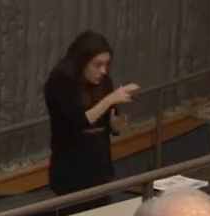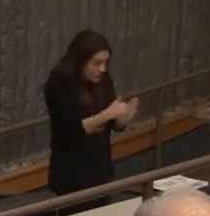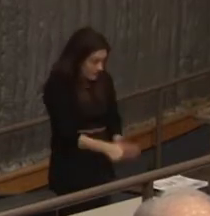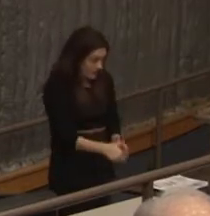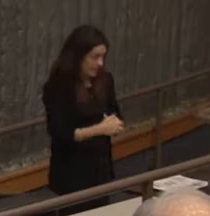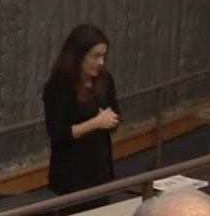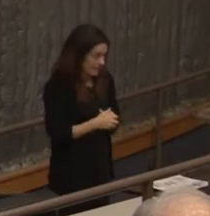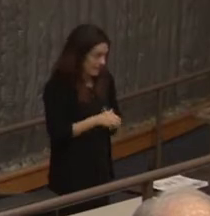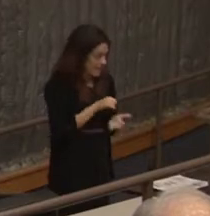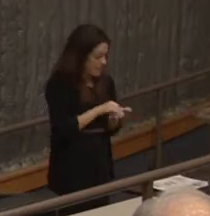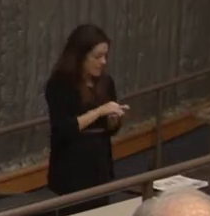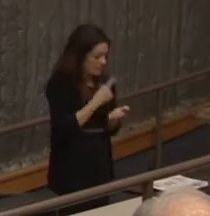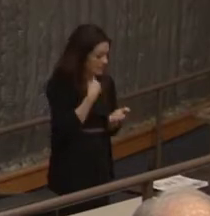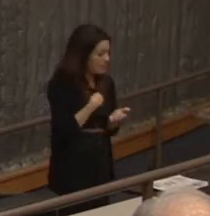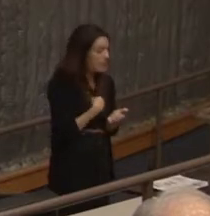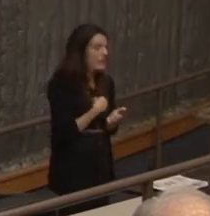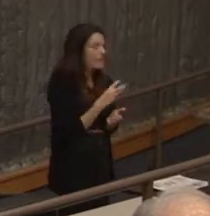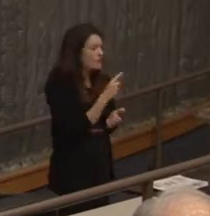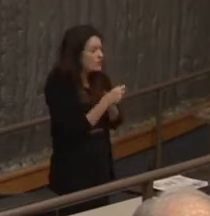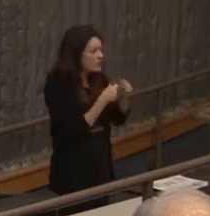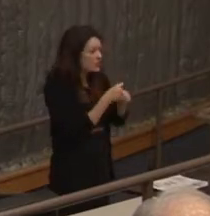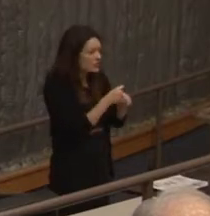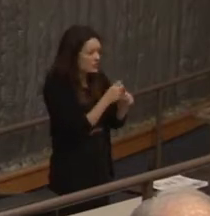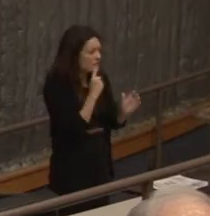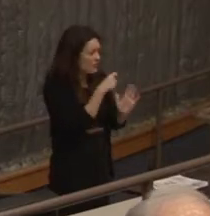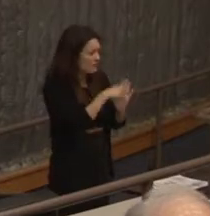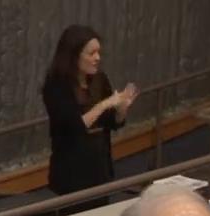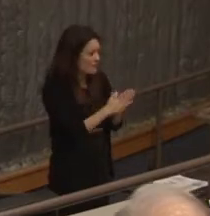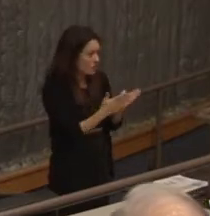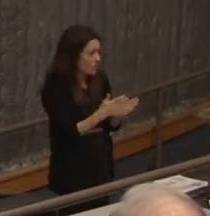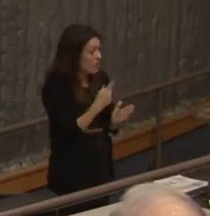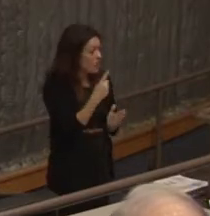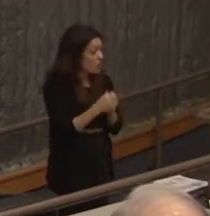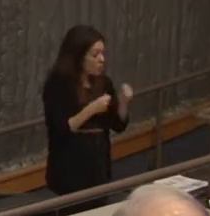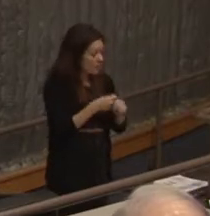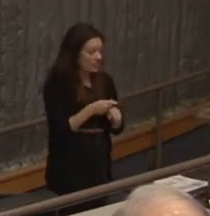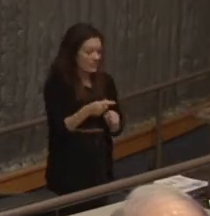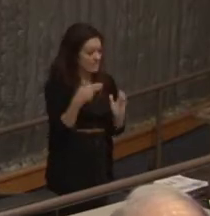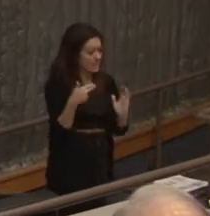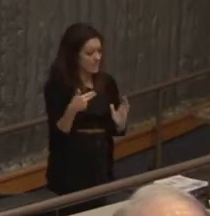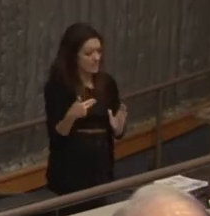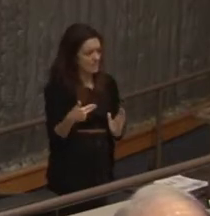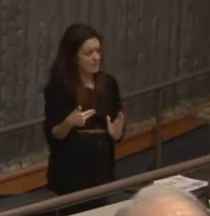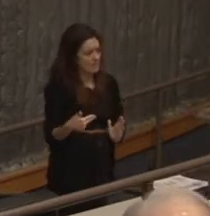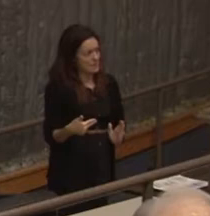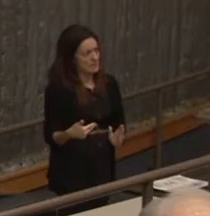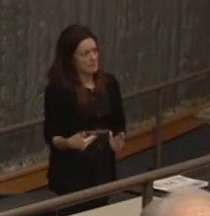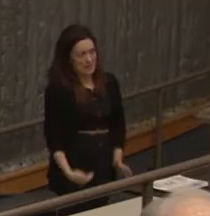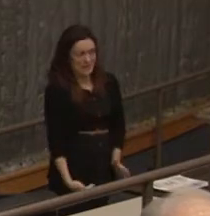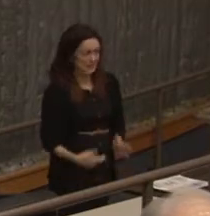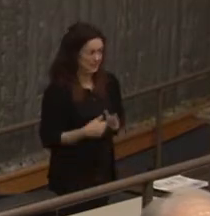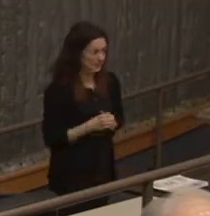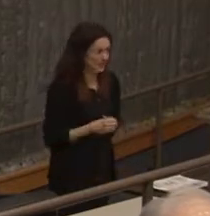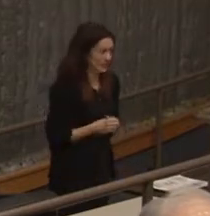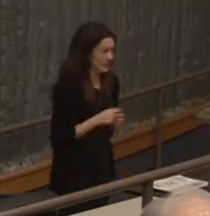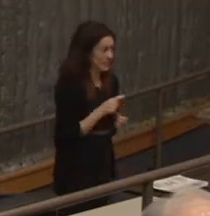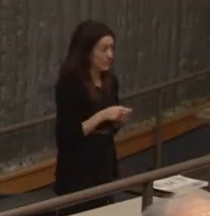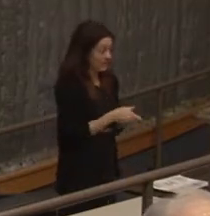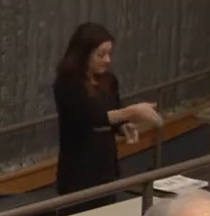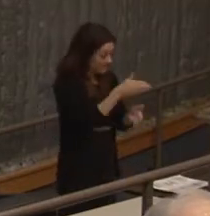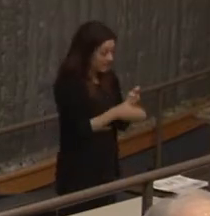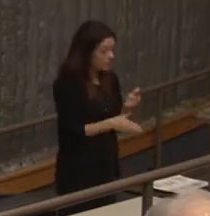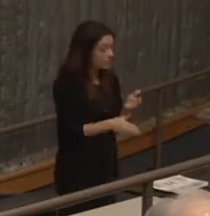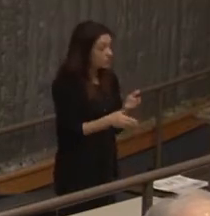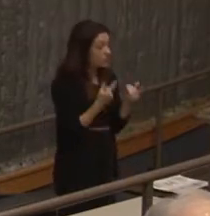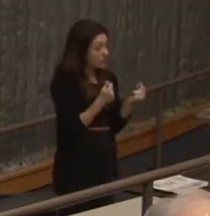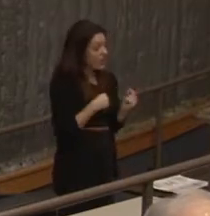a couple of years to write a book, and in a year. And when he finishes the paintings, I go over